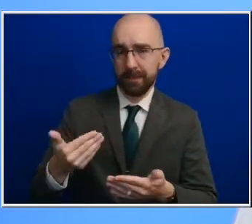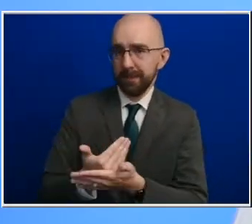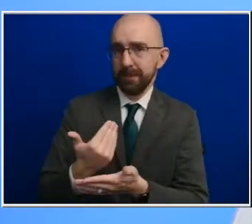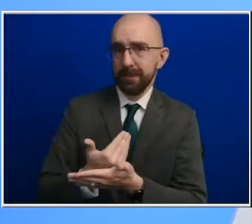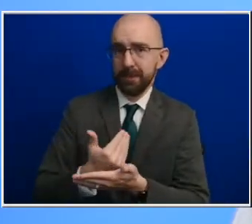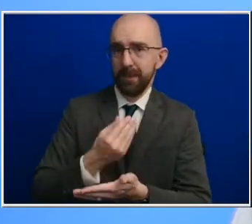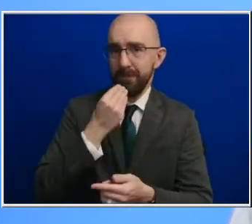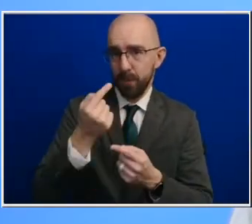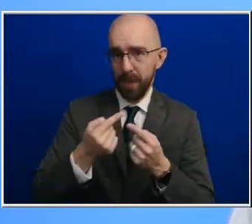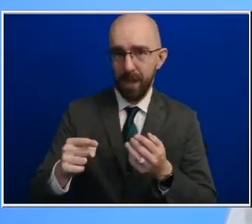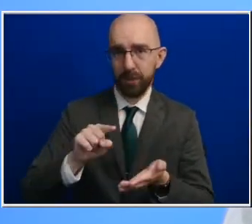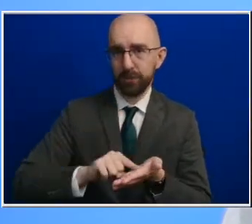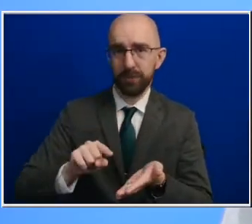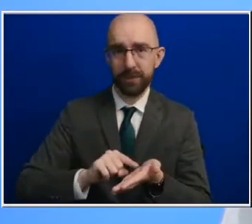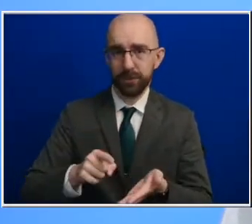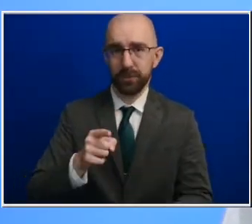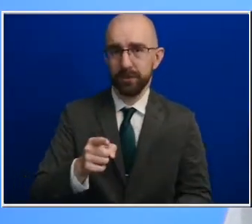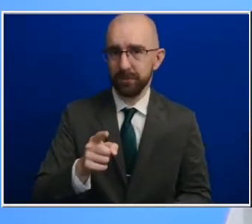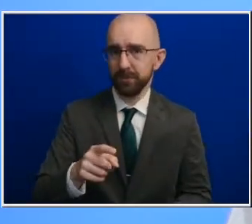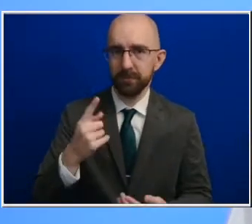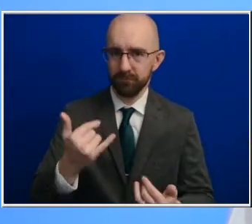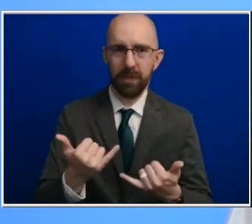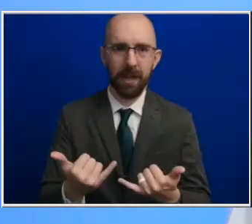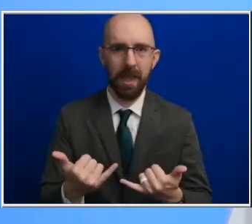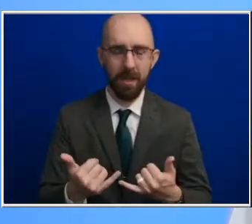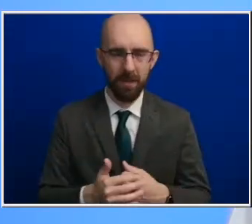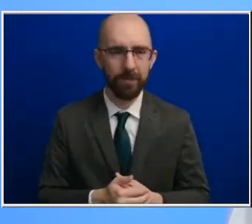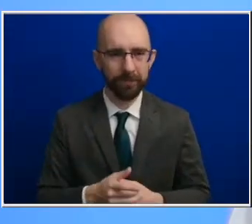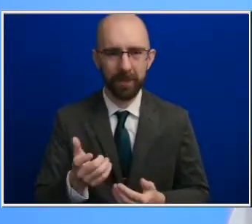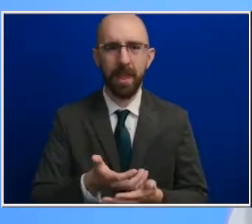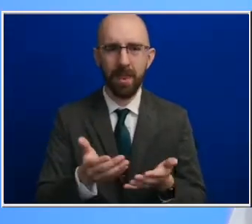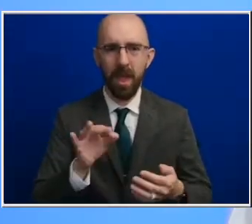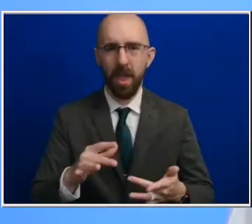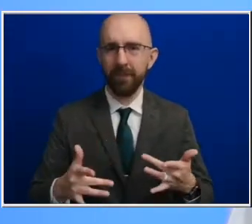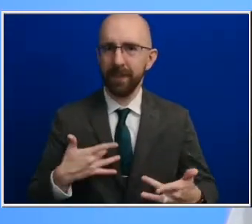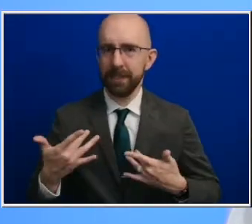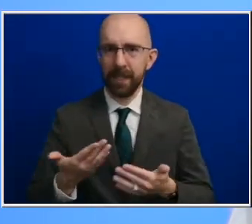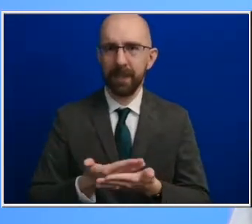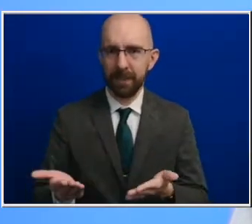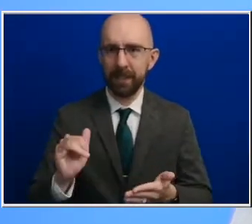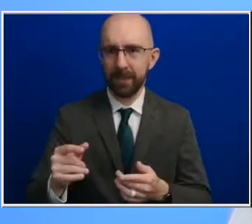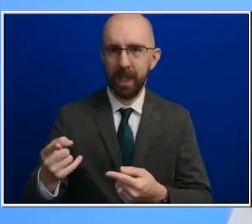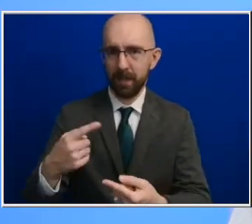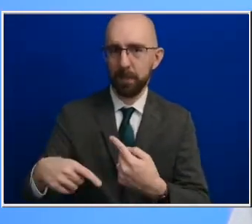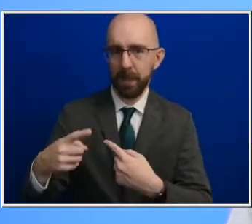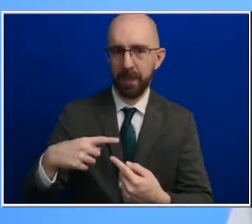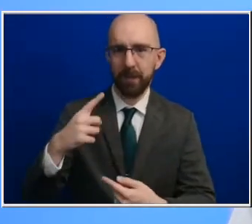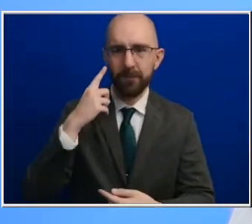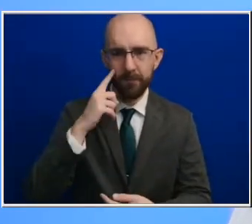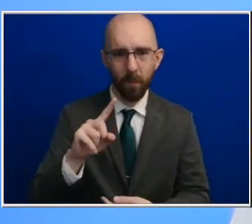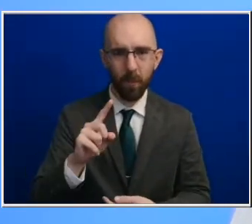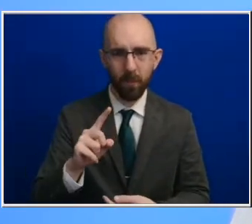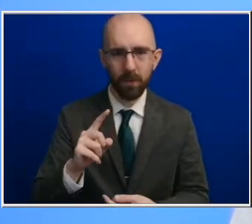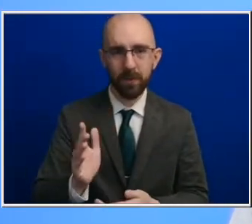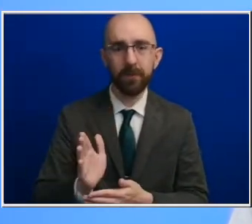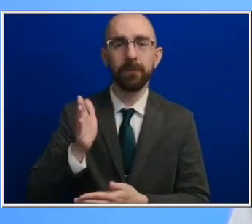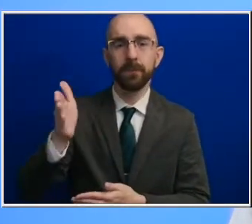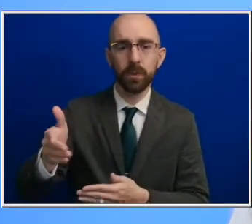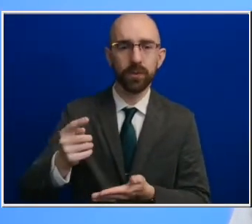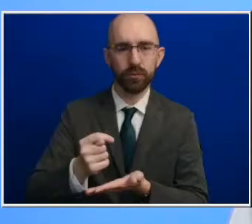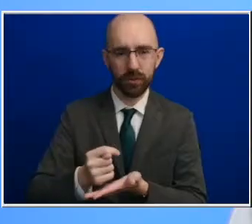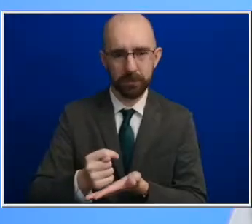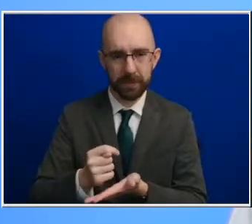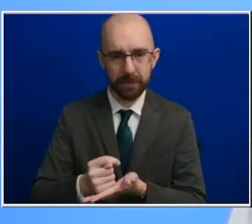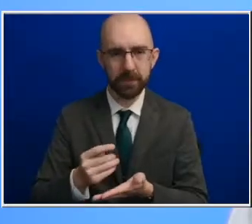allergy research right now. And there's a lot of exciting things coming along the way for future treatments of